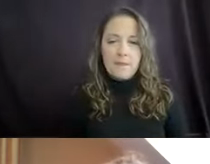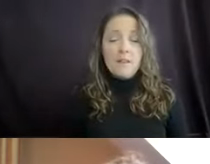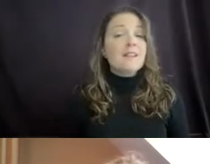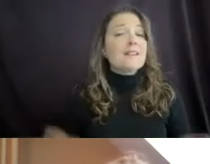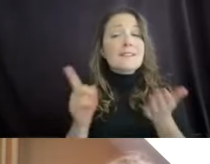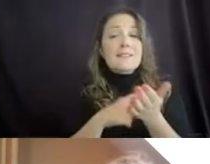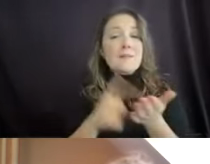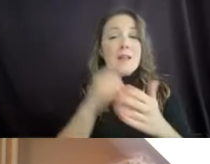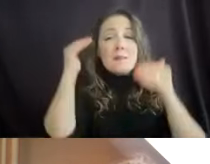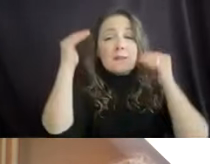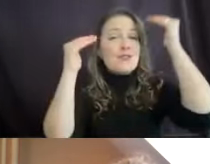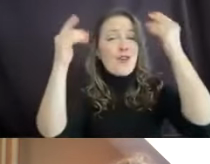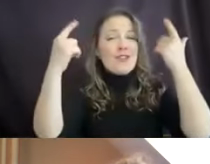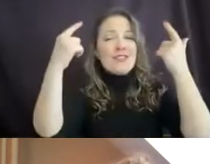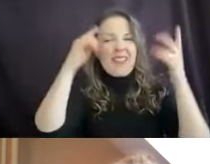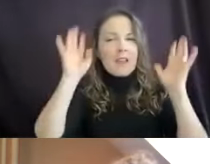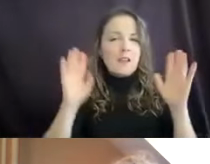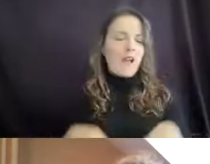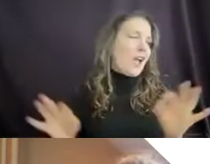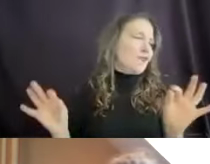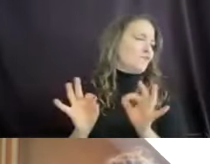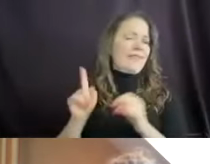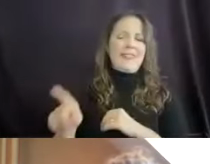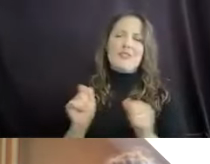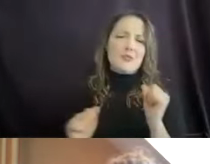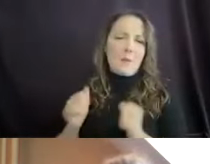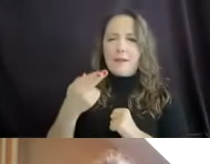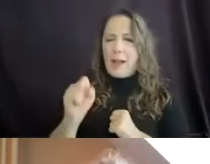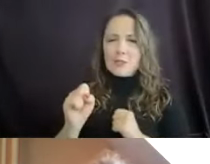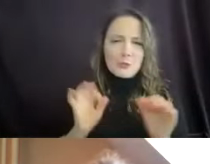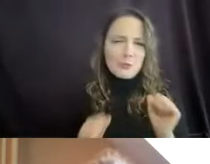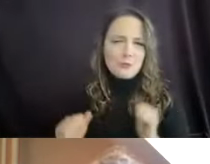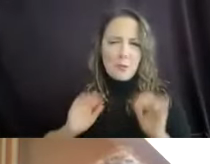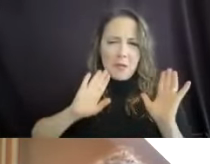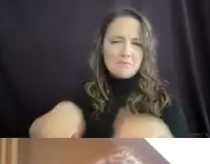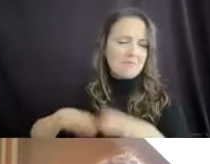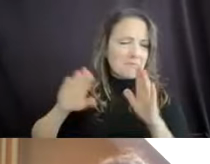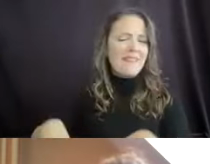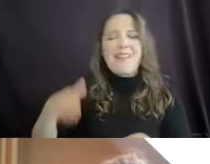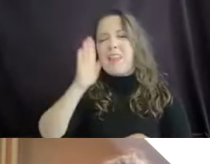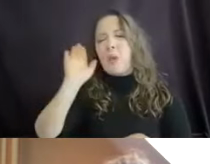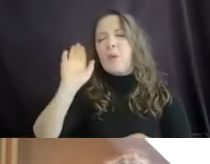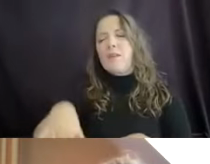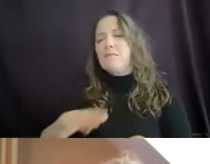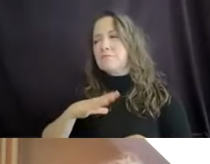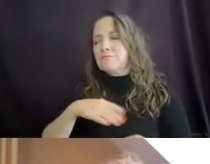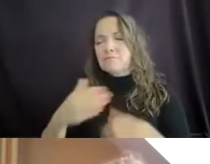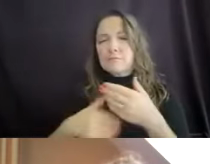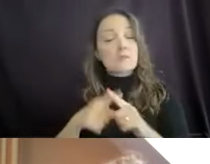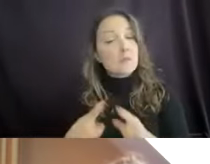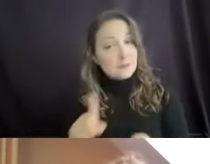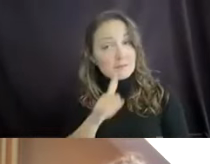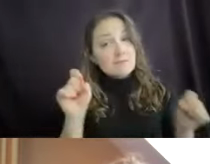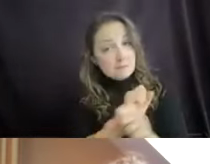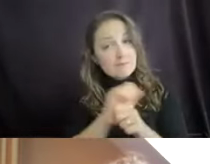dating violence as shallow drama, as like high school stuff that people get over eventually, but it is abuse and it